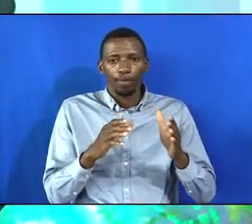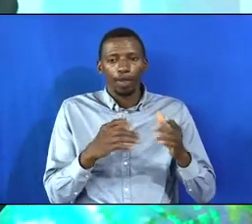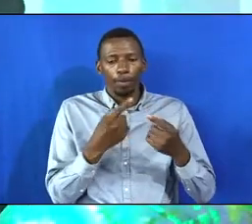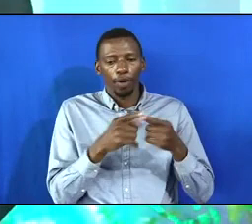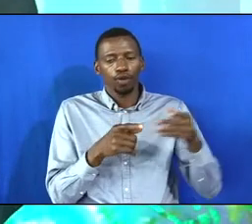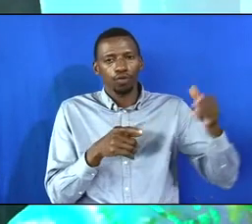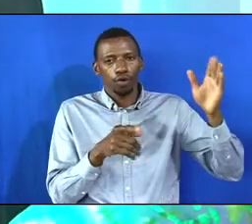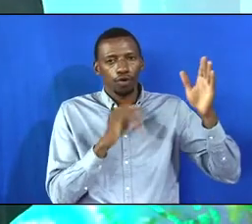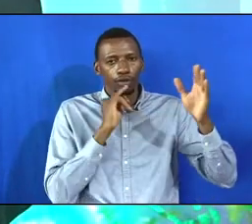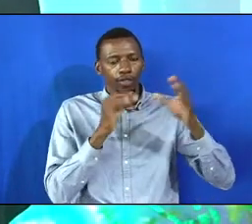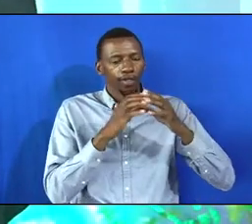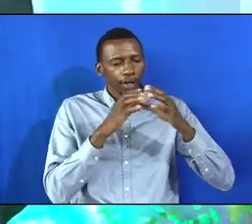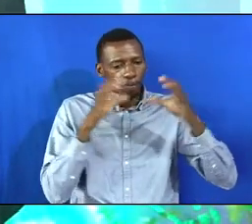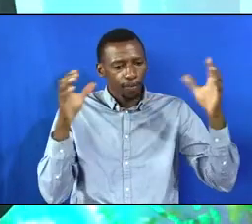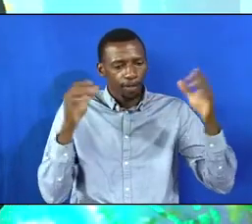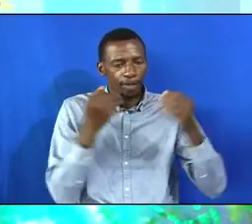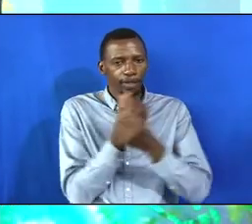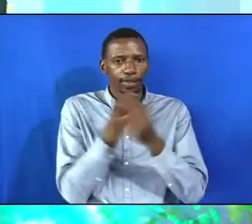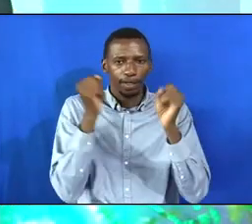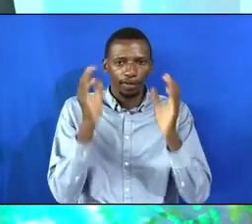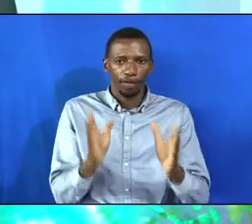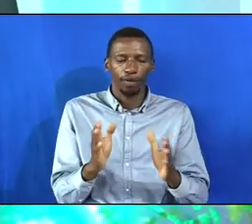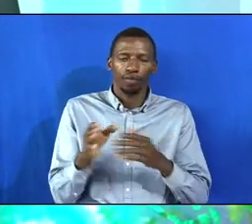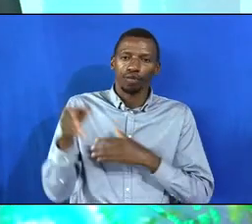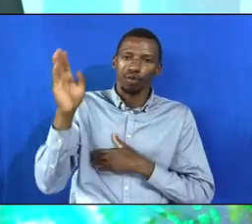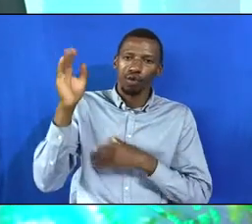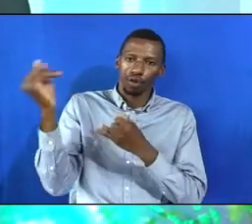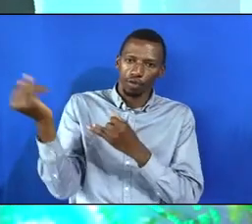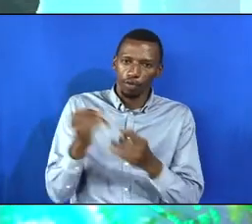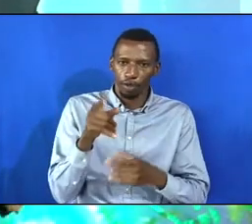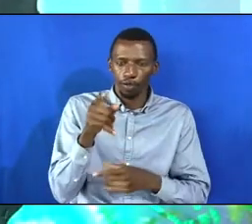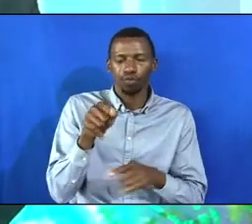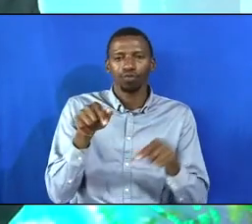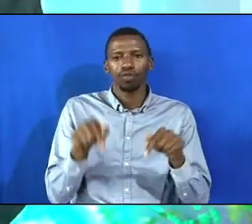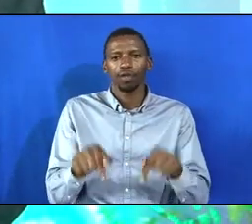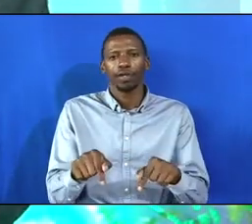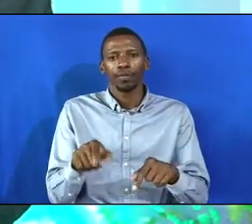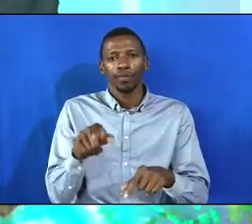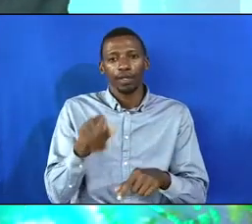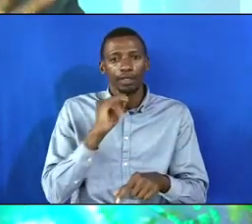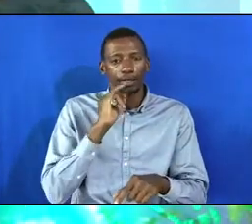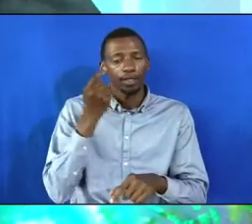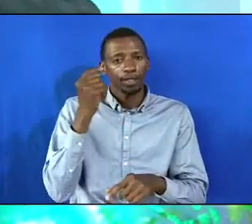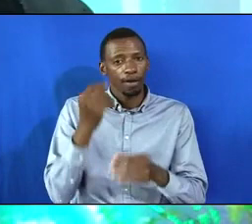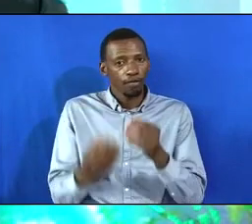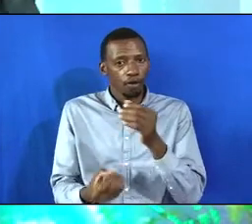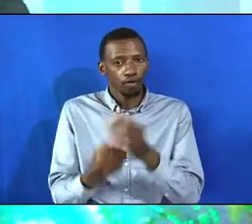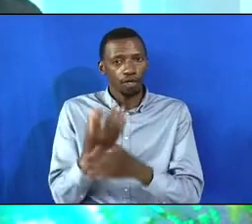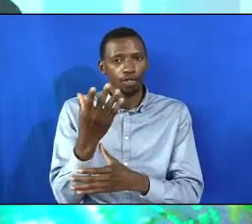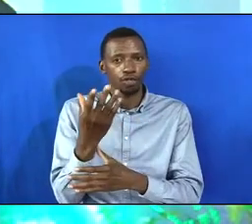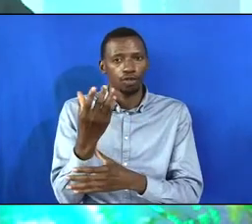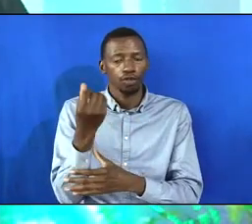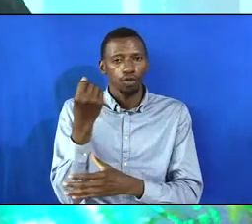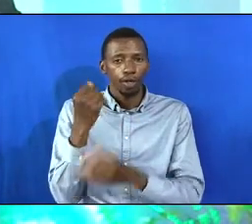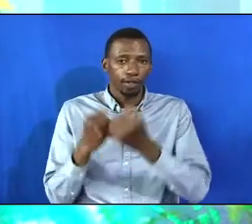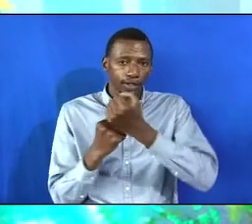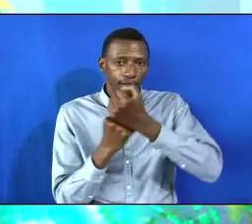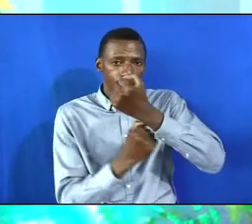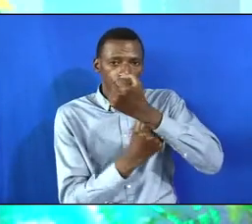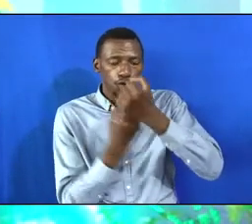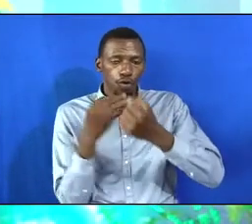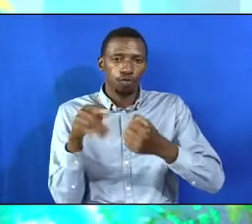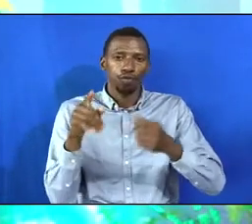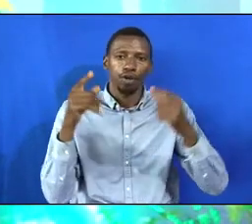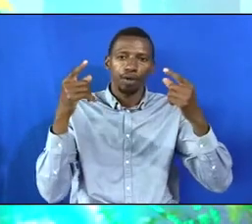today. That is the foundation of your progress. My dear viewers, have you ever wondered why things are not falling